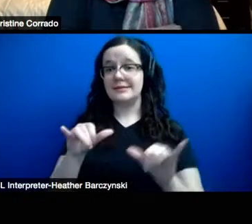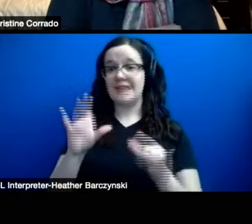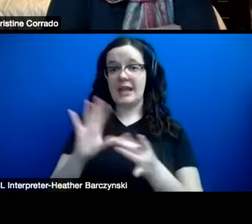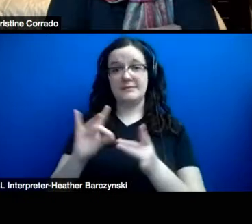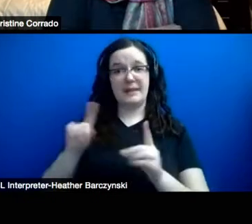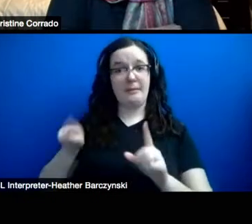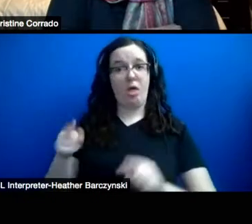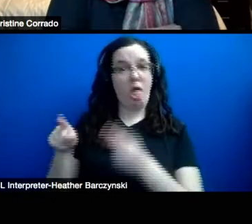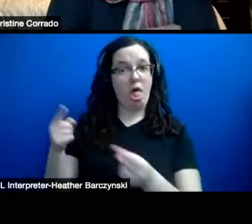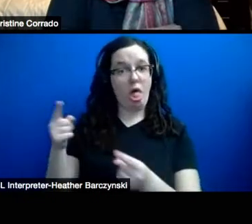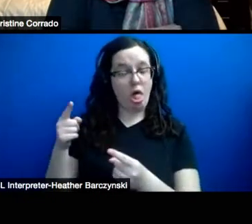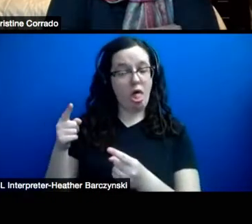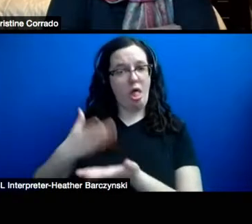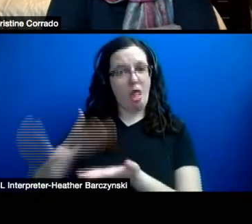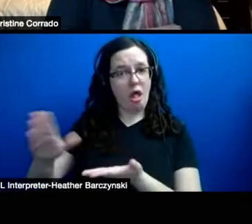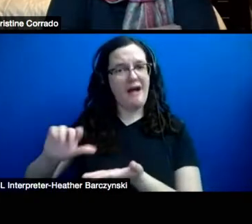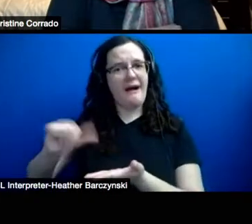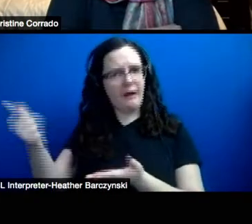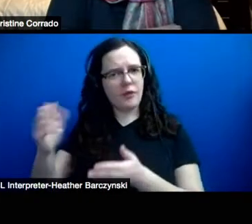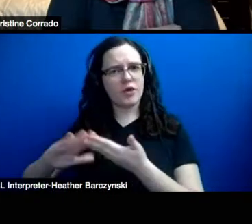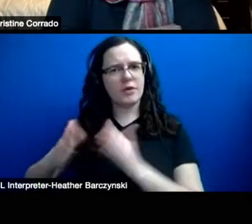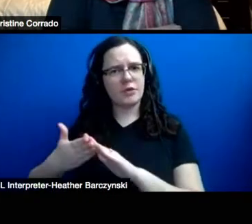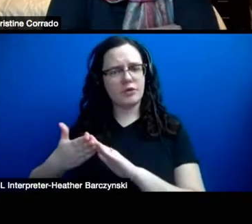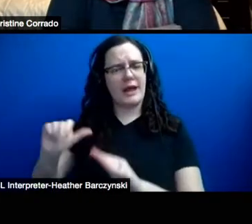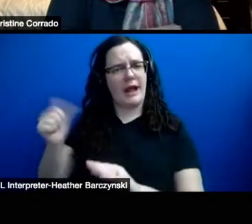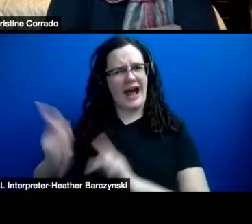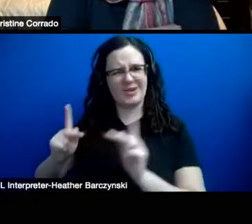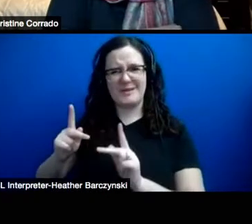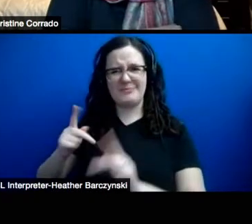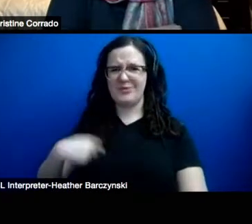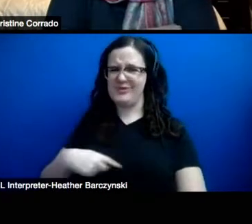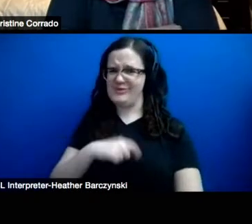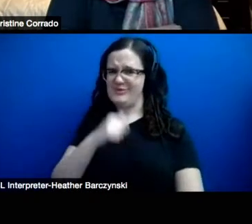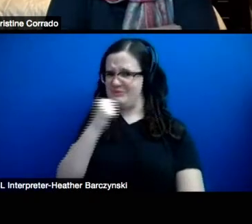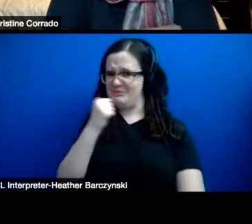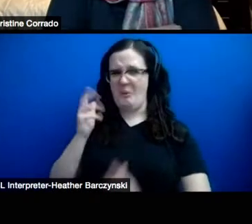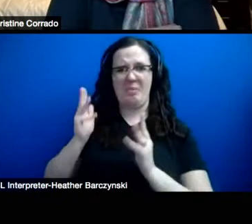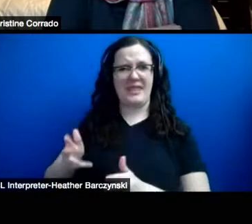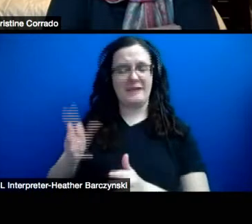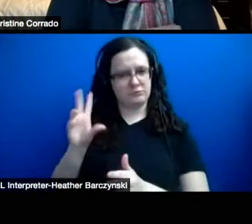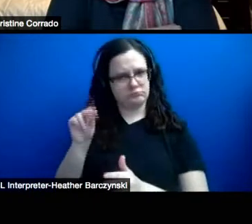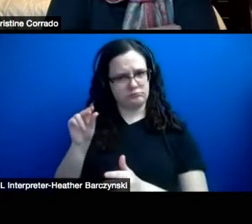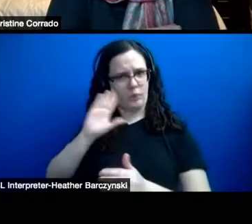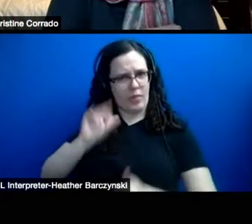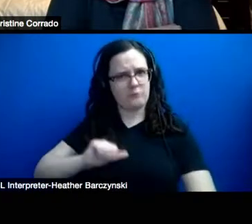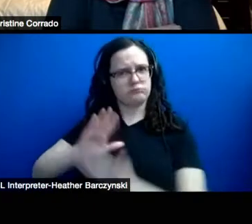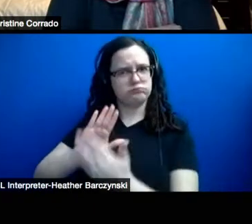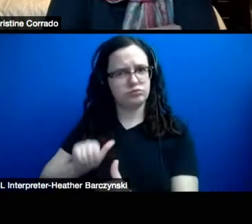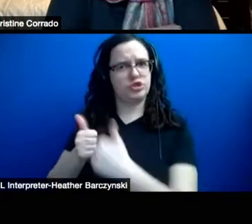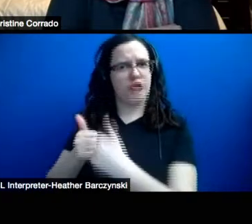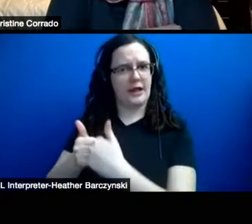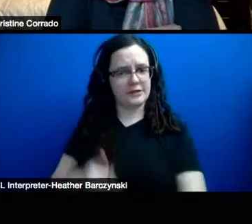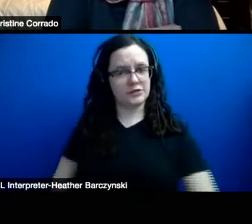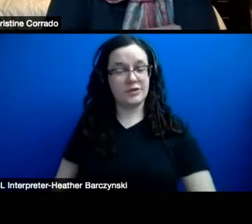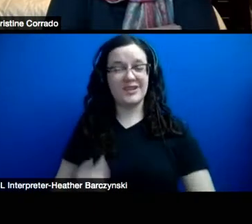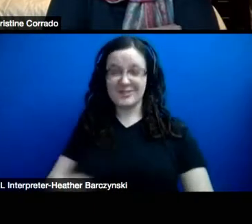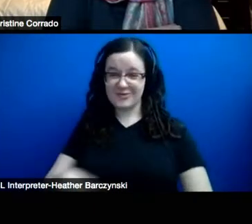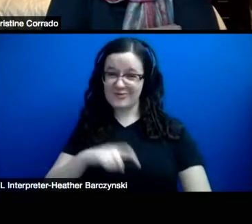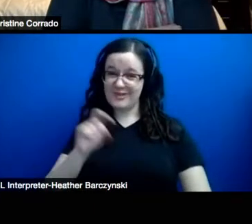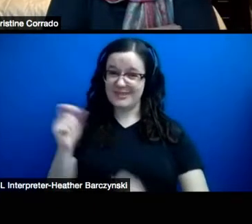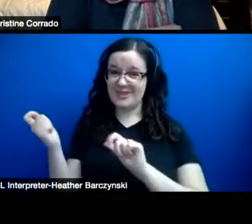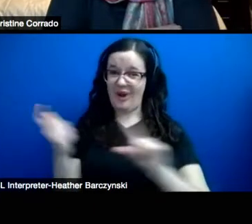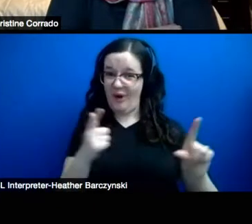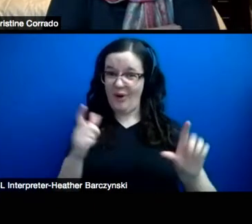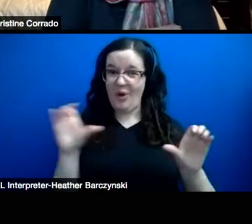communities or other people to stand unchallenged. We must all do better.